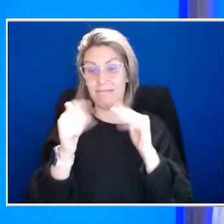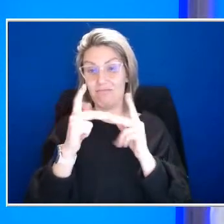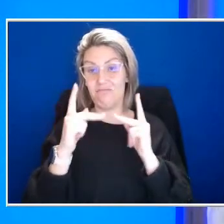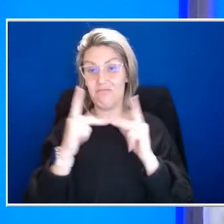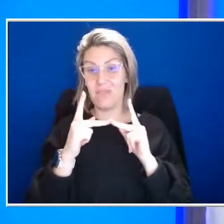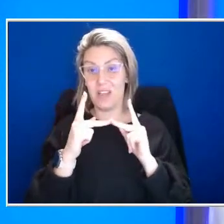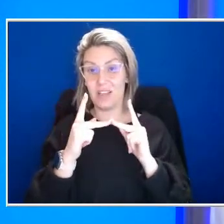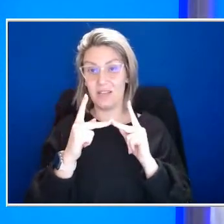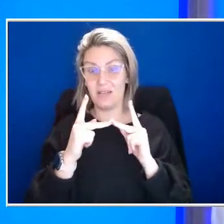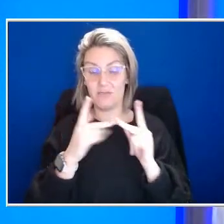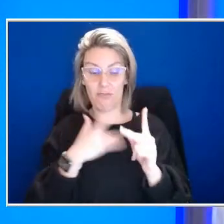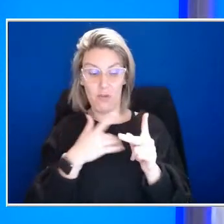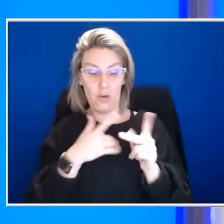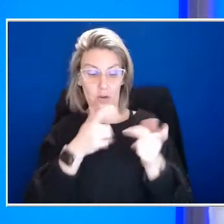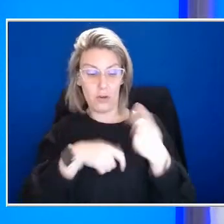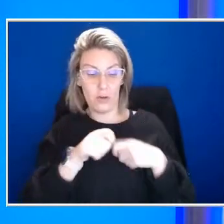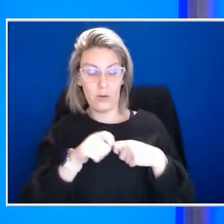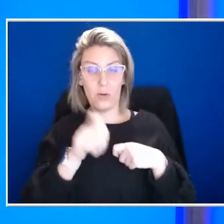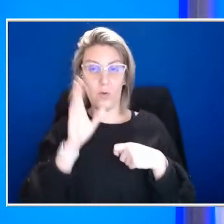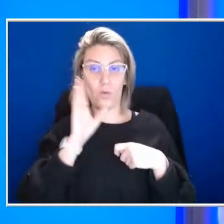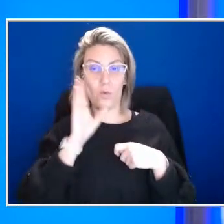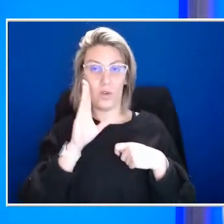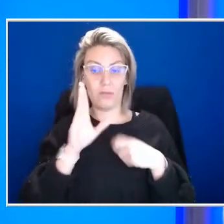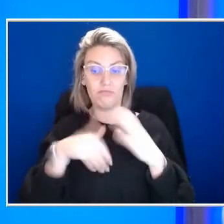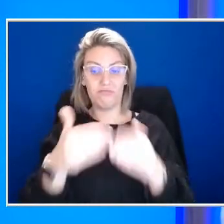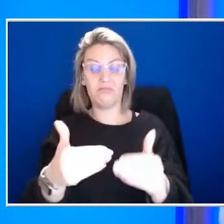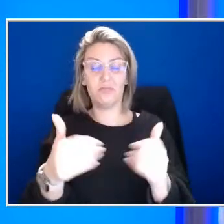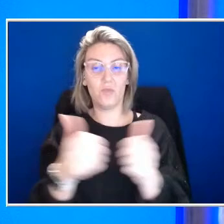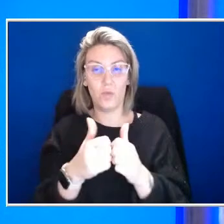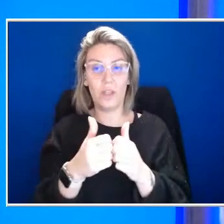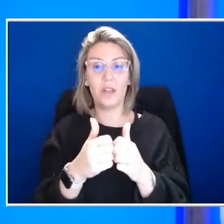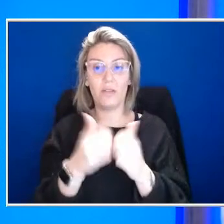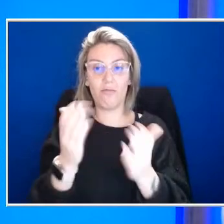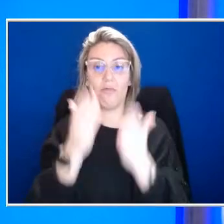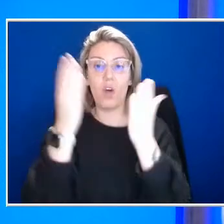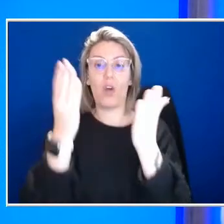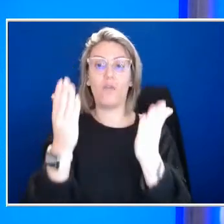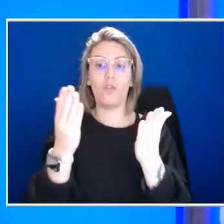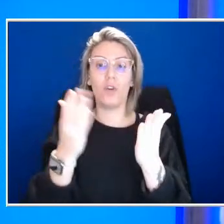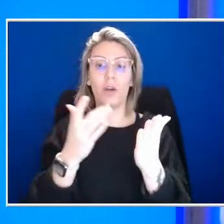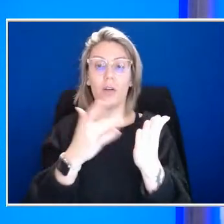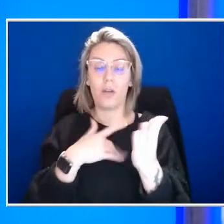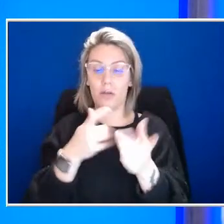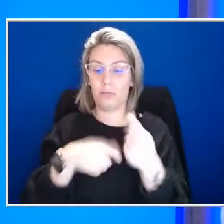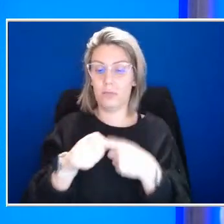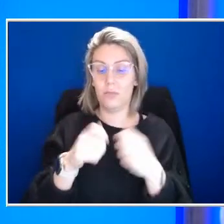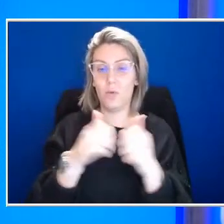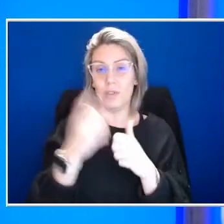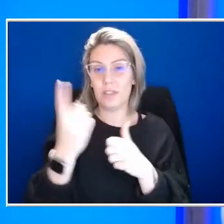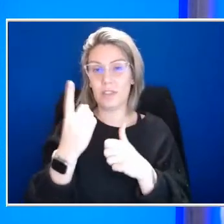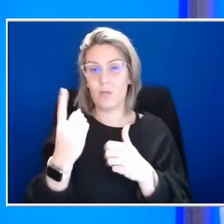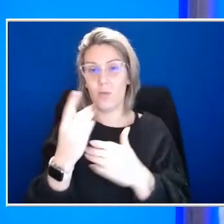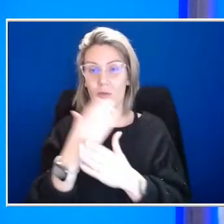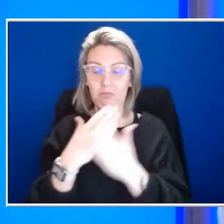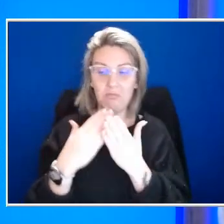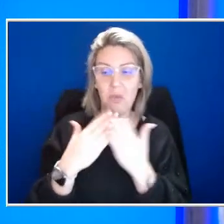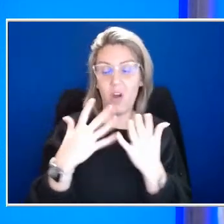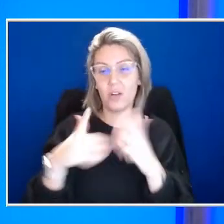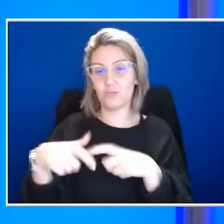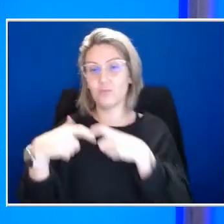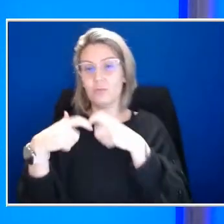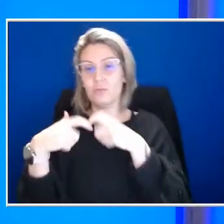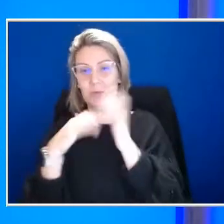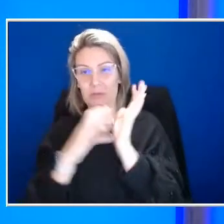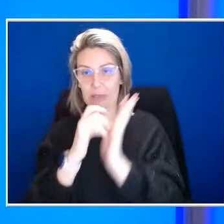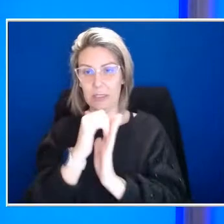heart transplant programs who would even proceed with offering heart transplantation in somebody who has partial remission, because you have to have